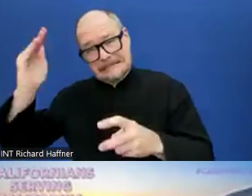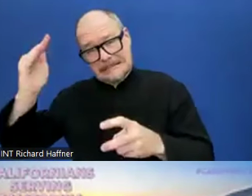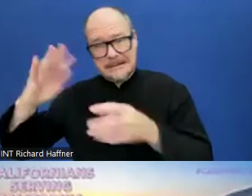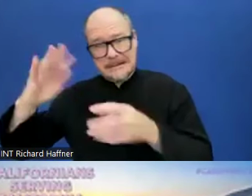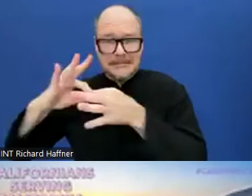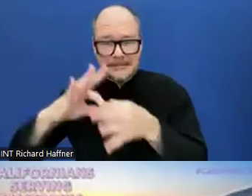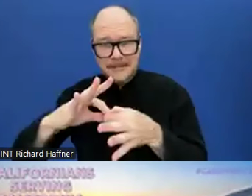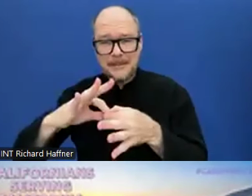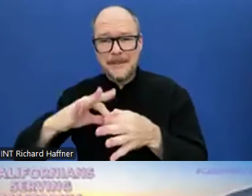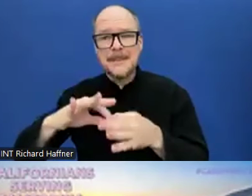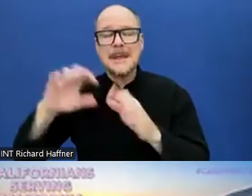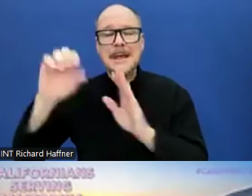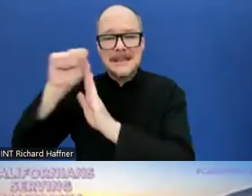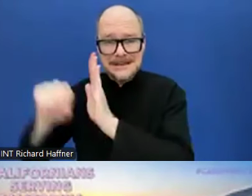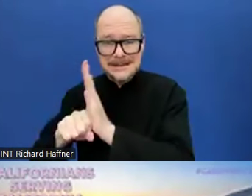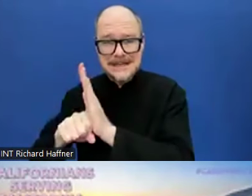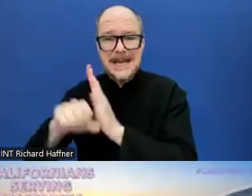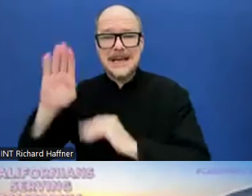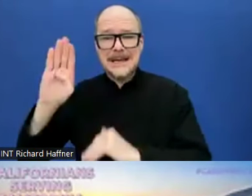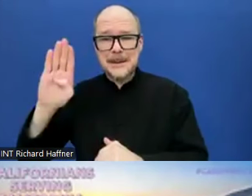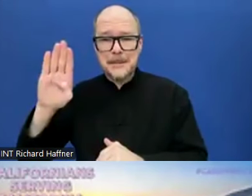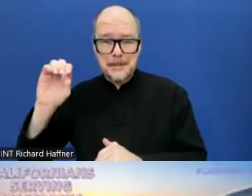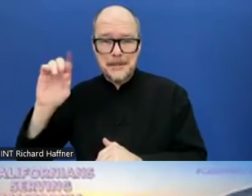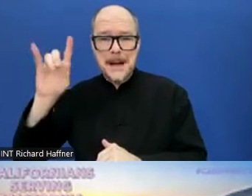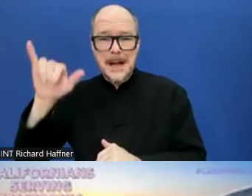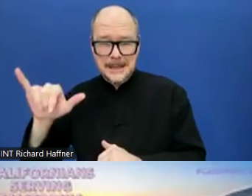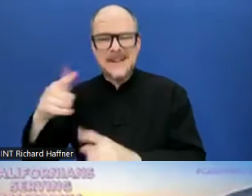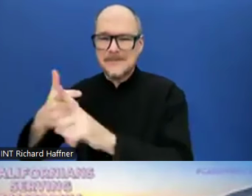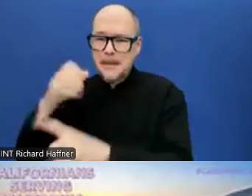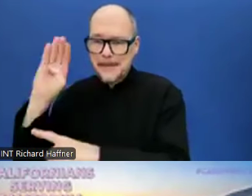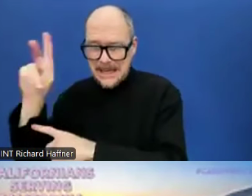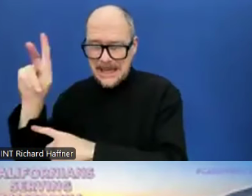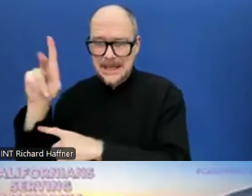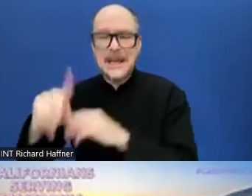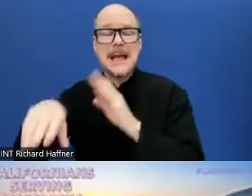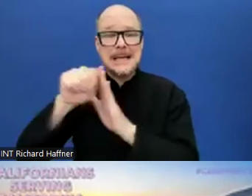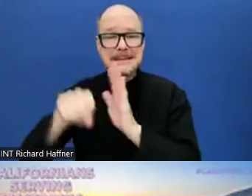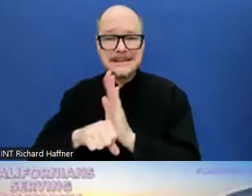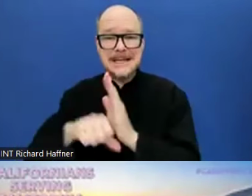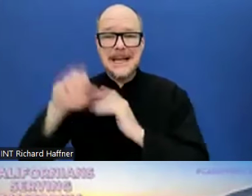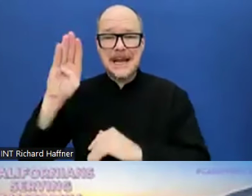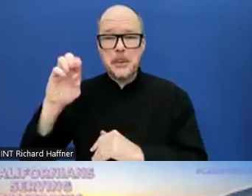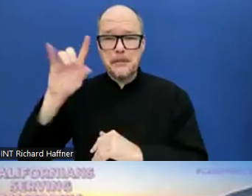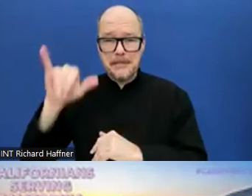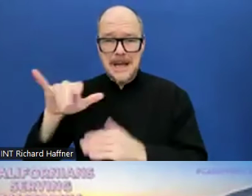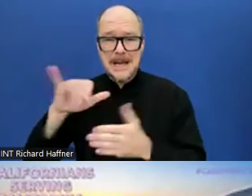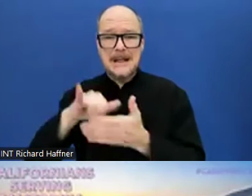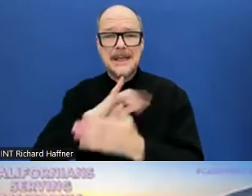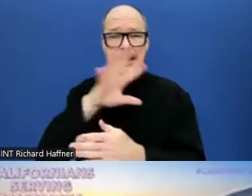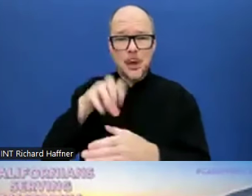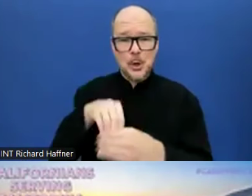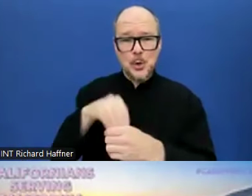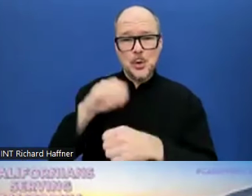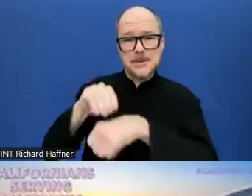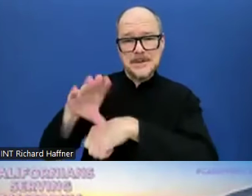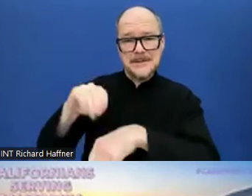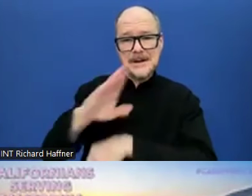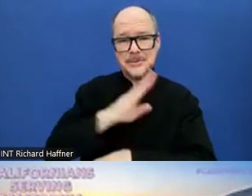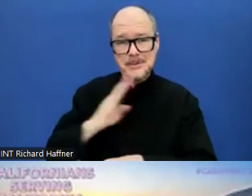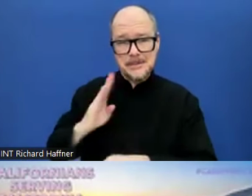that a state body, and this is from Bagley-Keene, a state body that includes an advisory board,